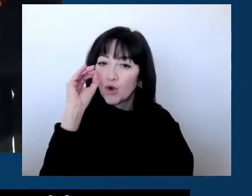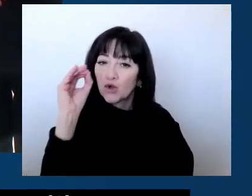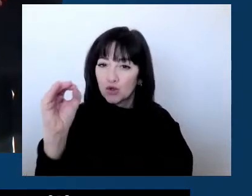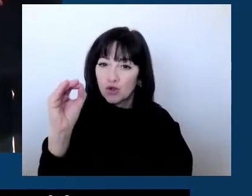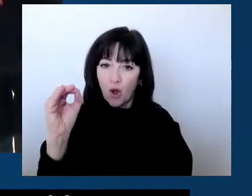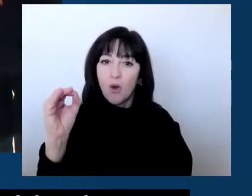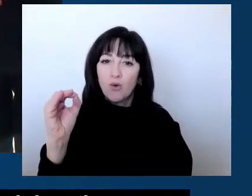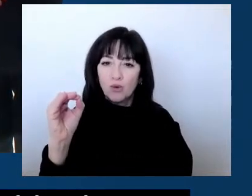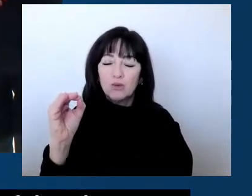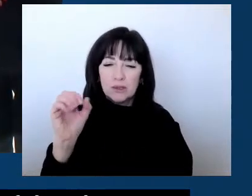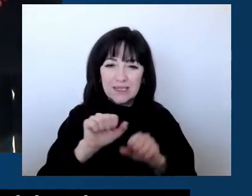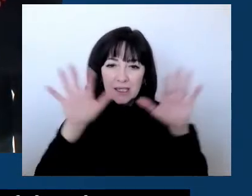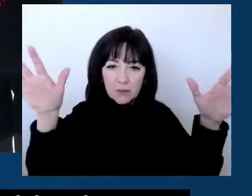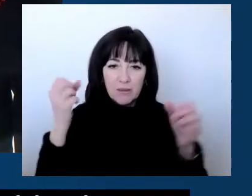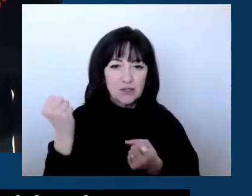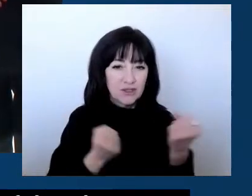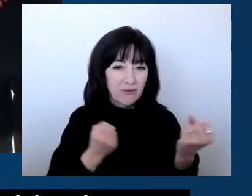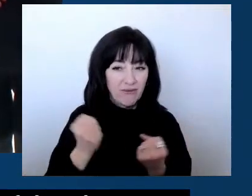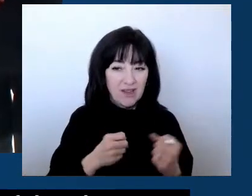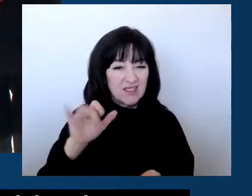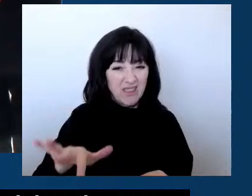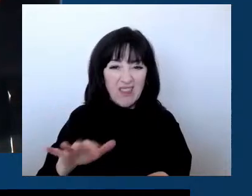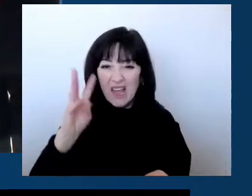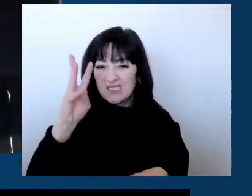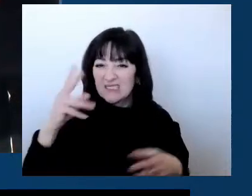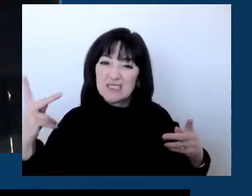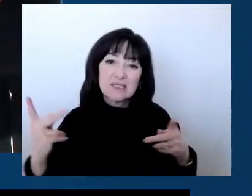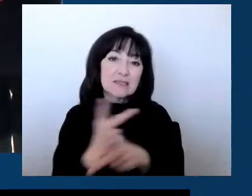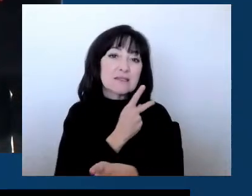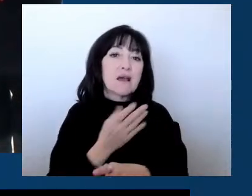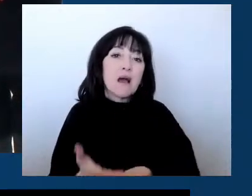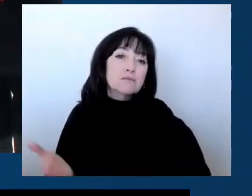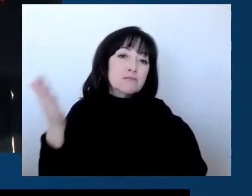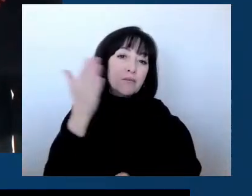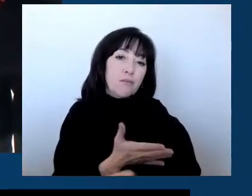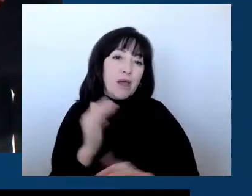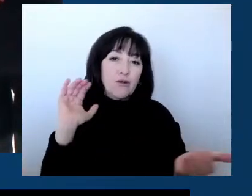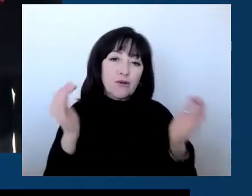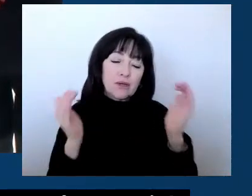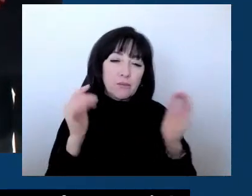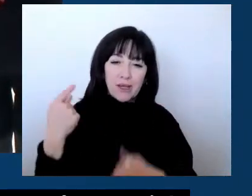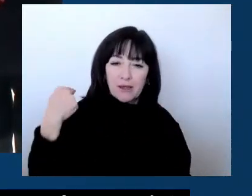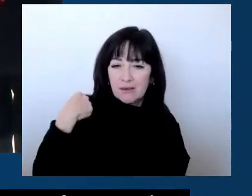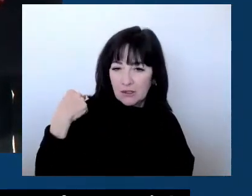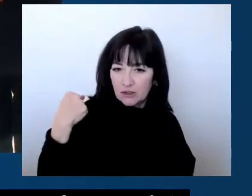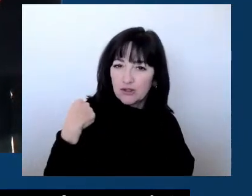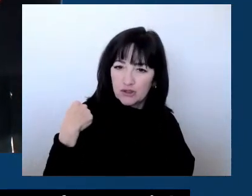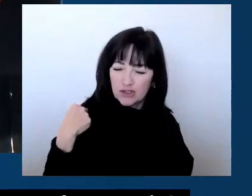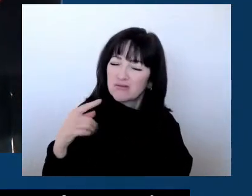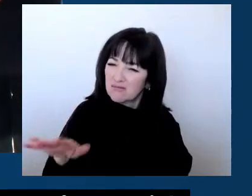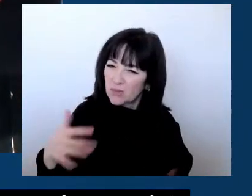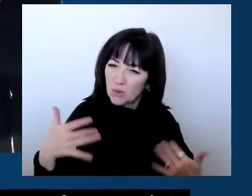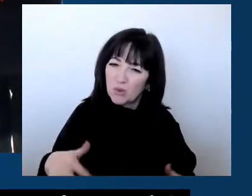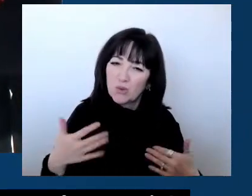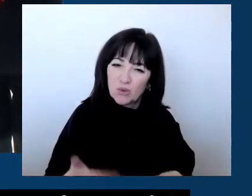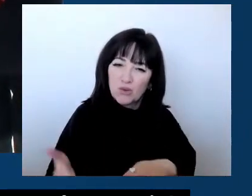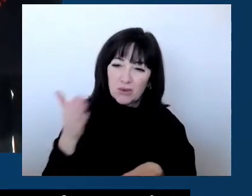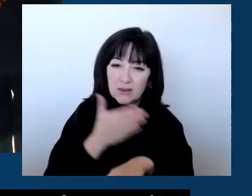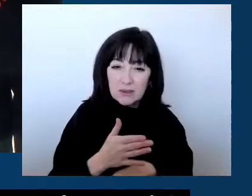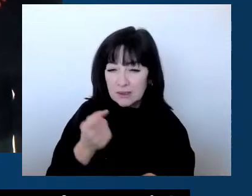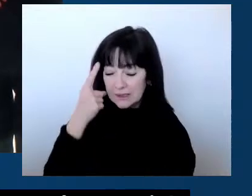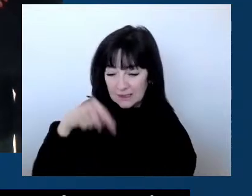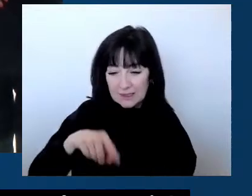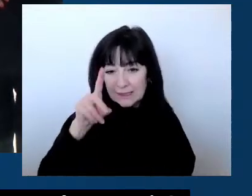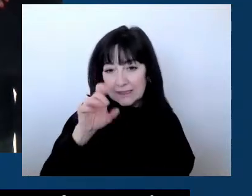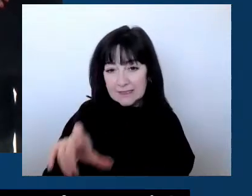than was available just last year. That's going to make an enormous difference in moving forward toward where we need to be with regard to climate. And Delaware is such a good place to